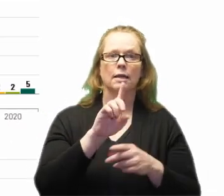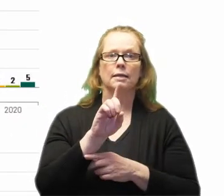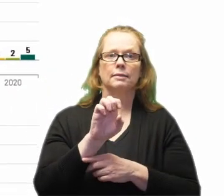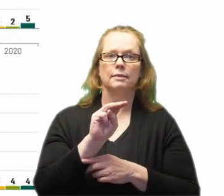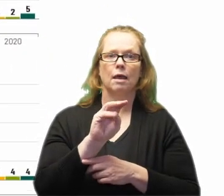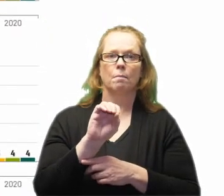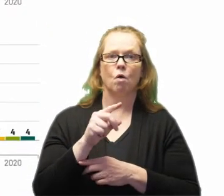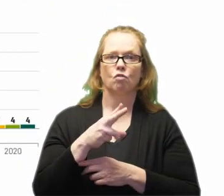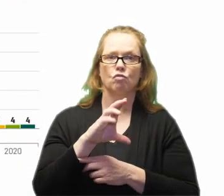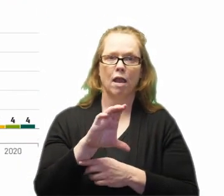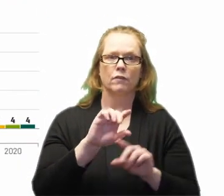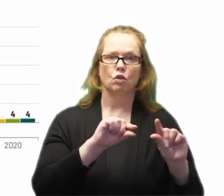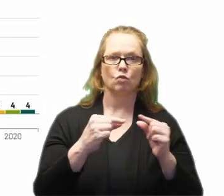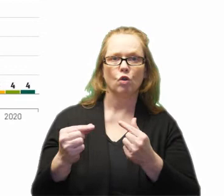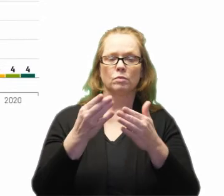time,